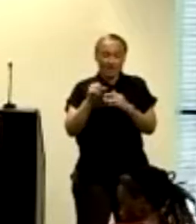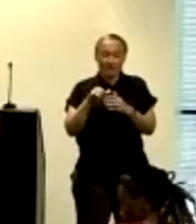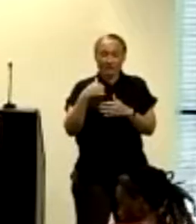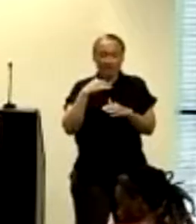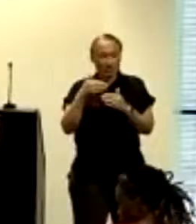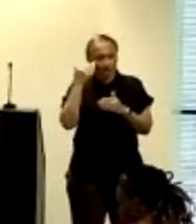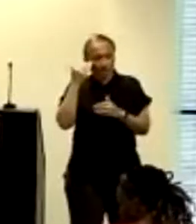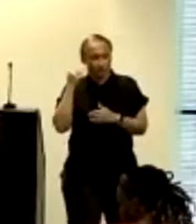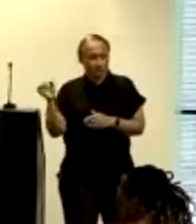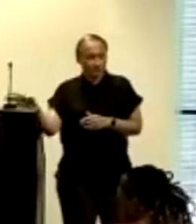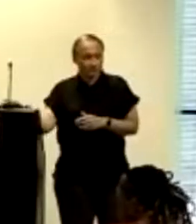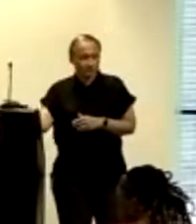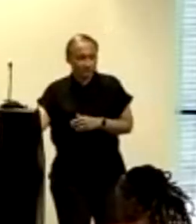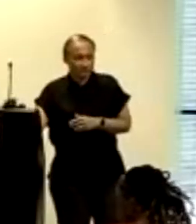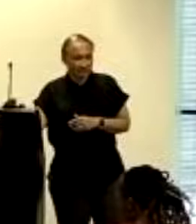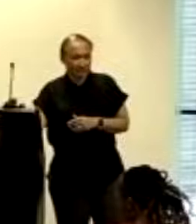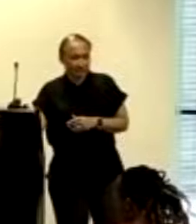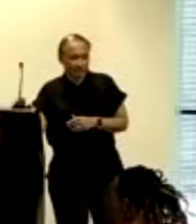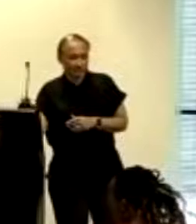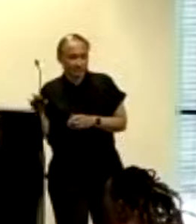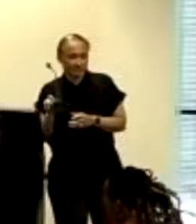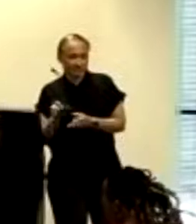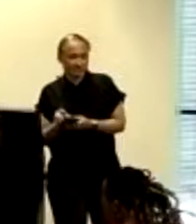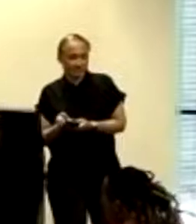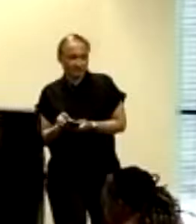I know. Thank you.